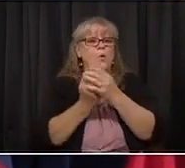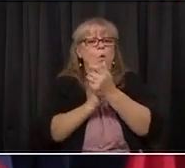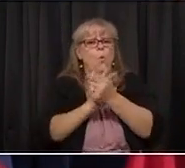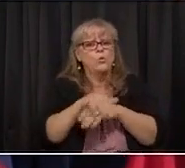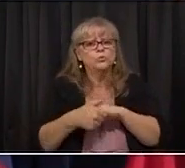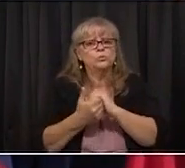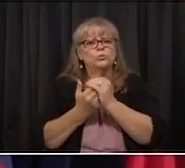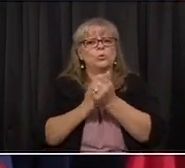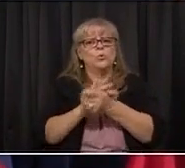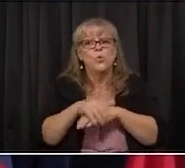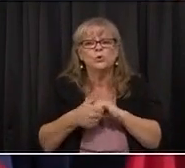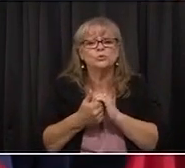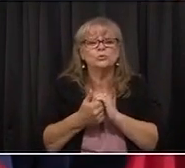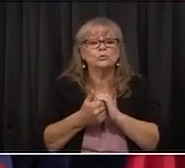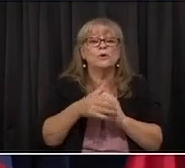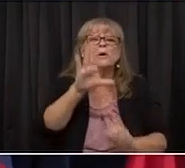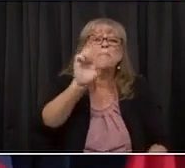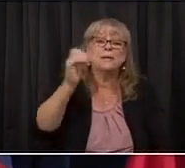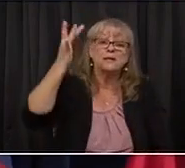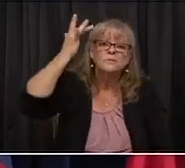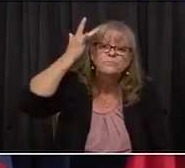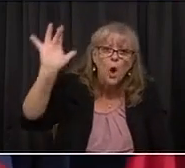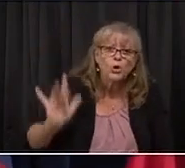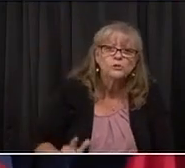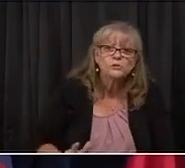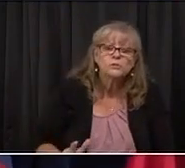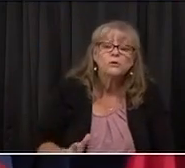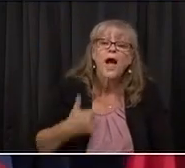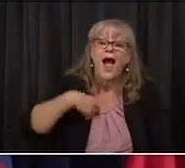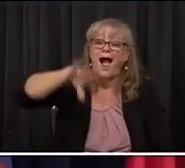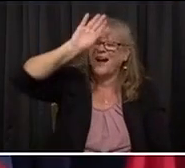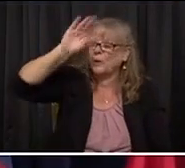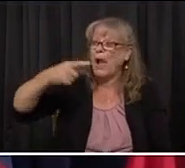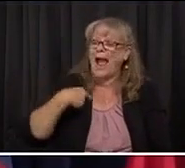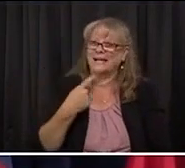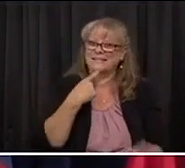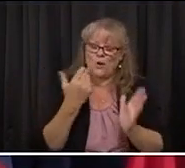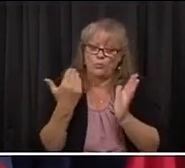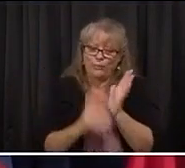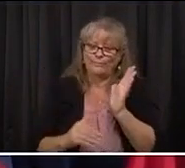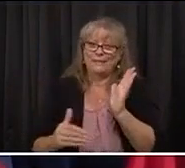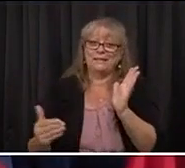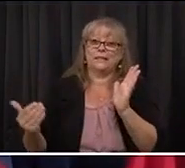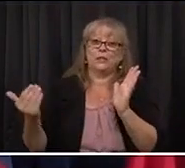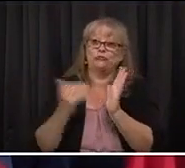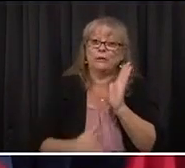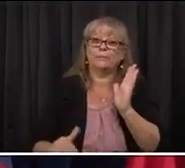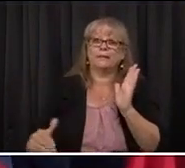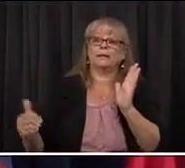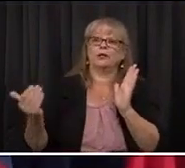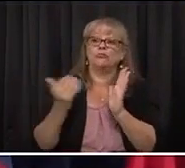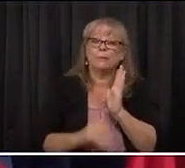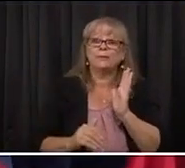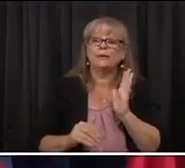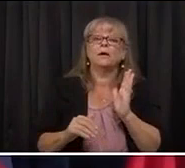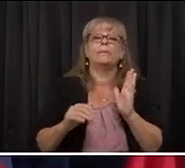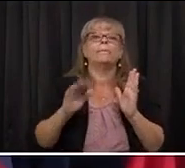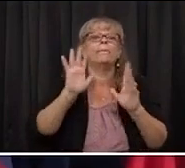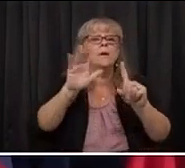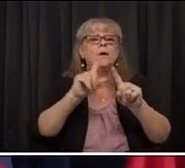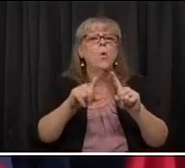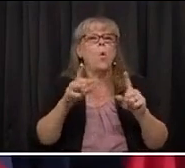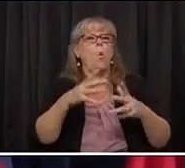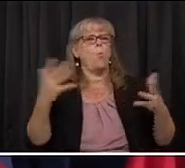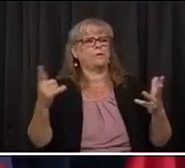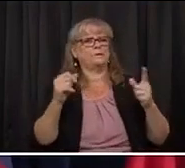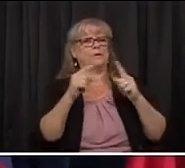We've said these things a number of times, but what matters is not what I say, it's not what I write, it's what we do, what we